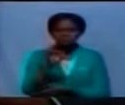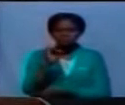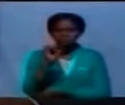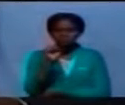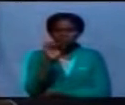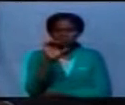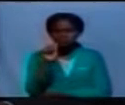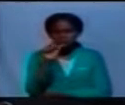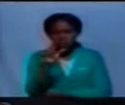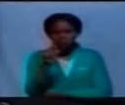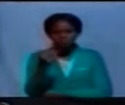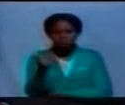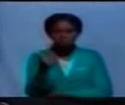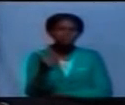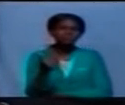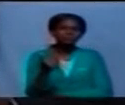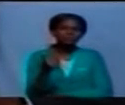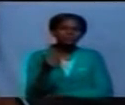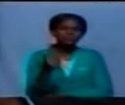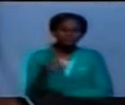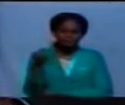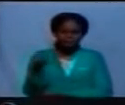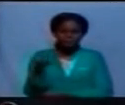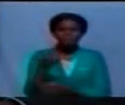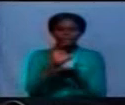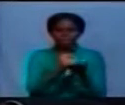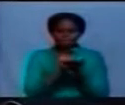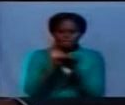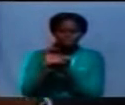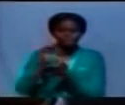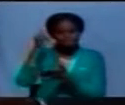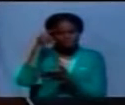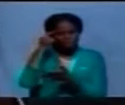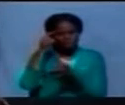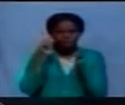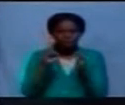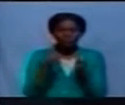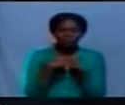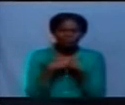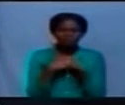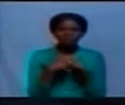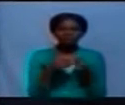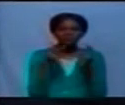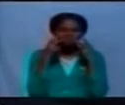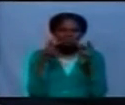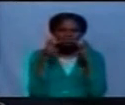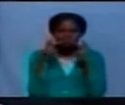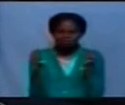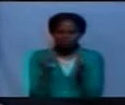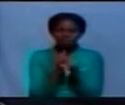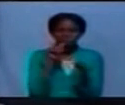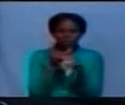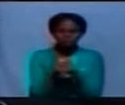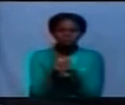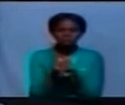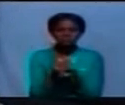in proper perspective, the demand to borrow by the government in contracting public debt is within margins